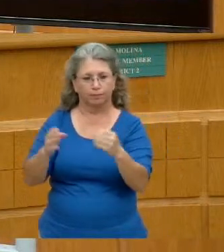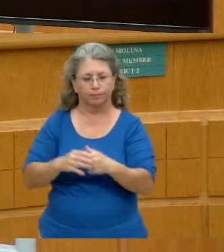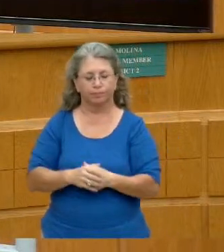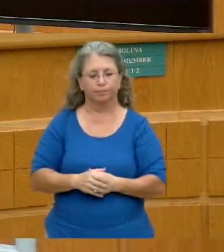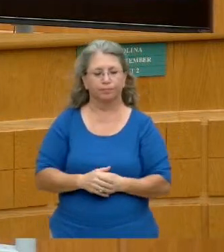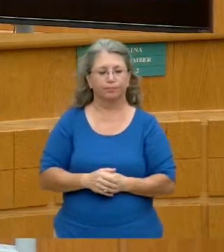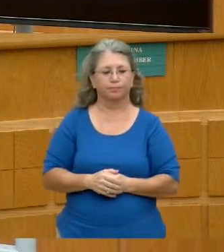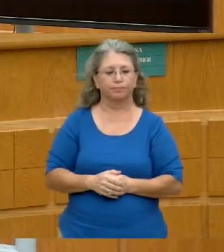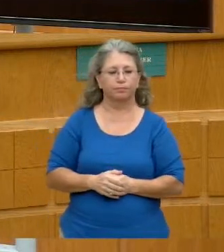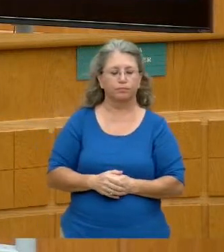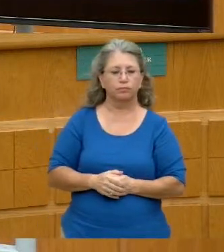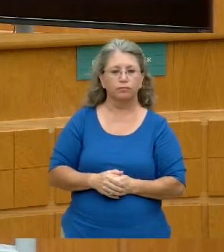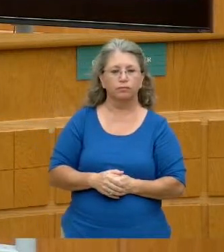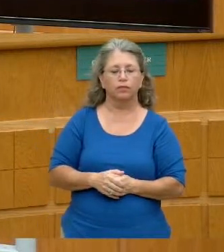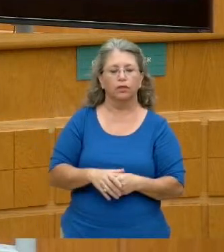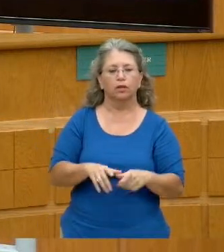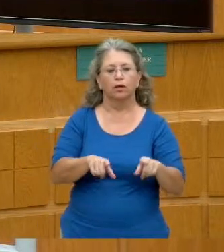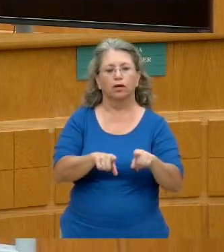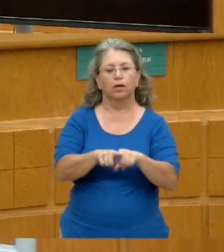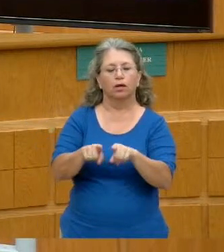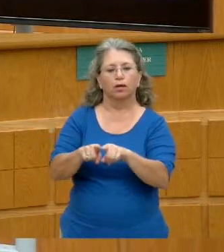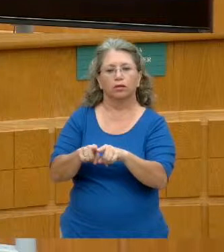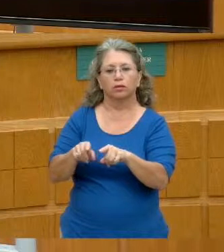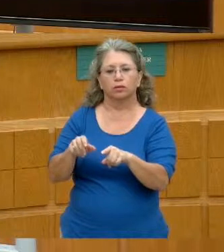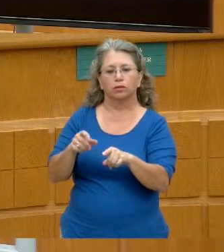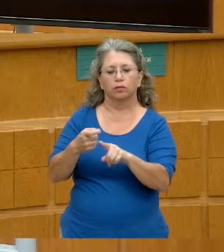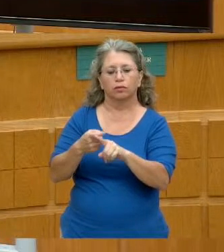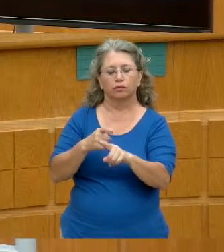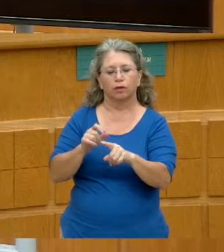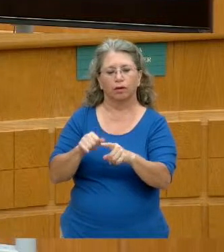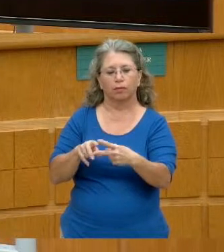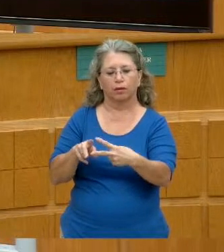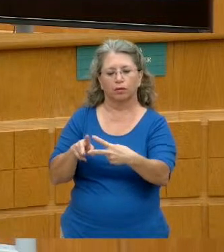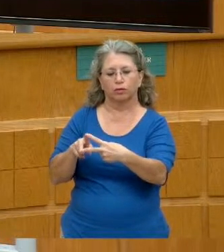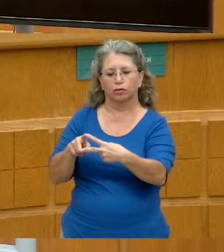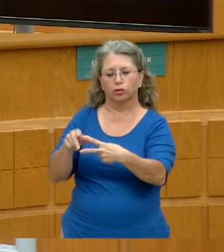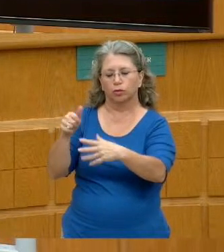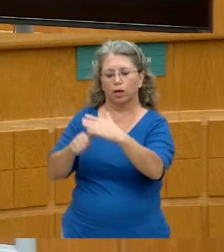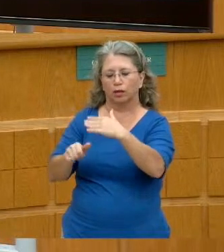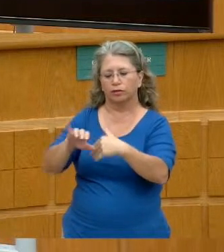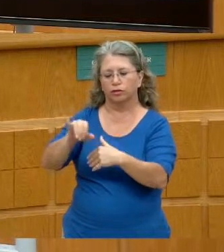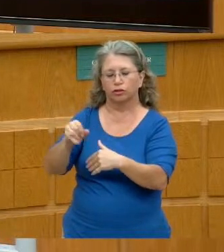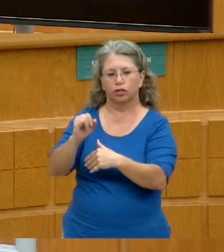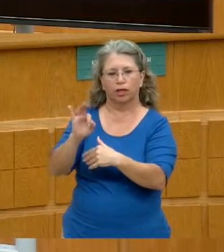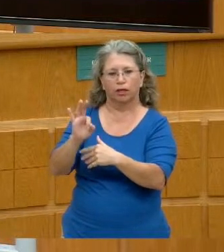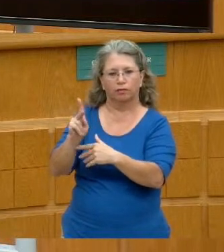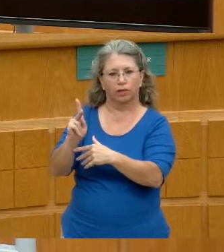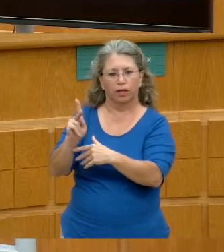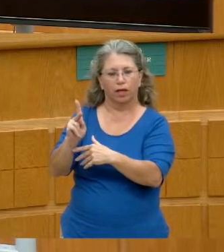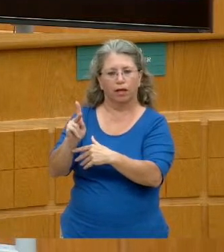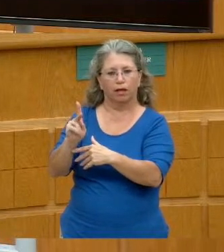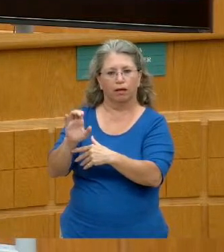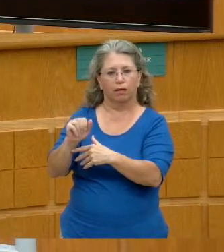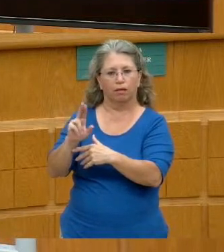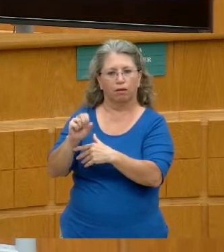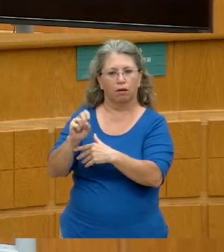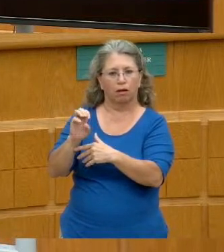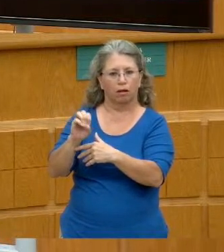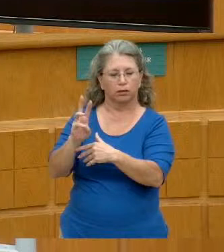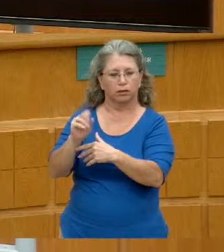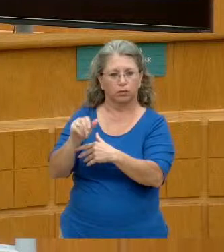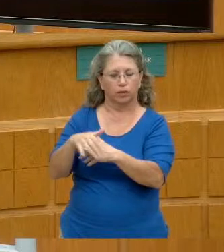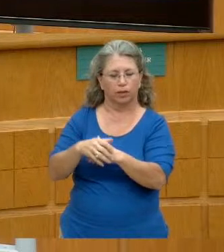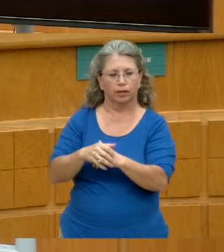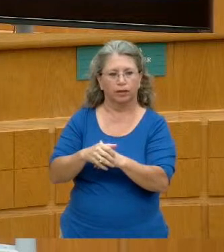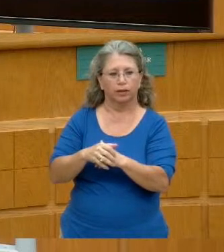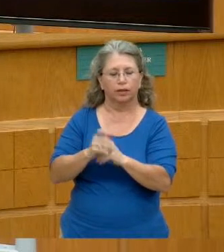there. You can also launch your boat from the 2 that are underneath the JFK Causeway. And fishing from your